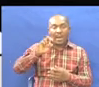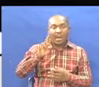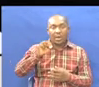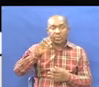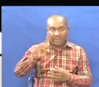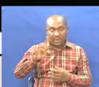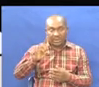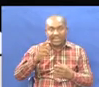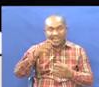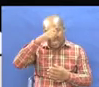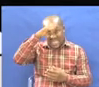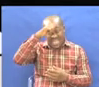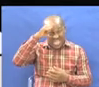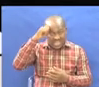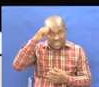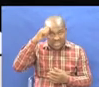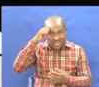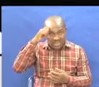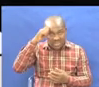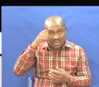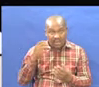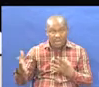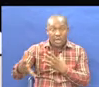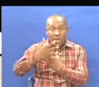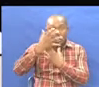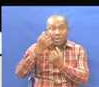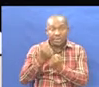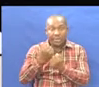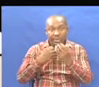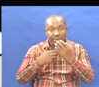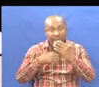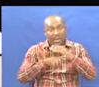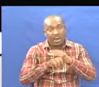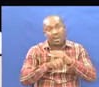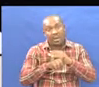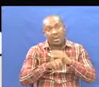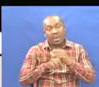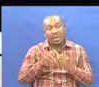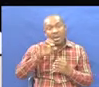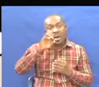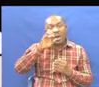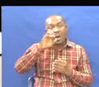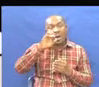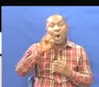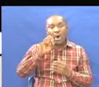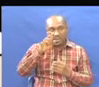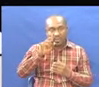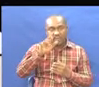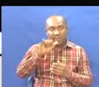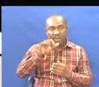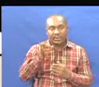oxygen. The last, you can use compound rich in oxygen. So also number